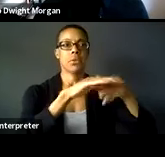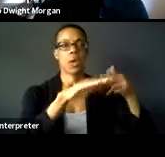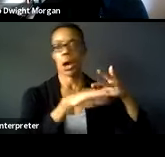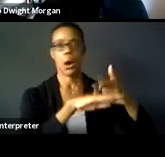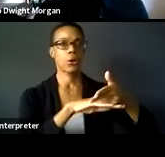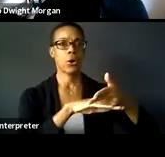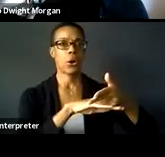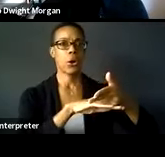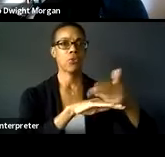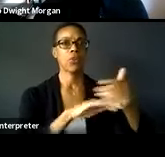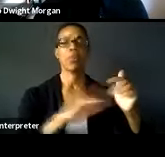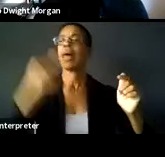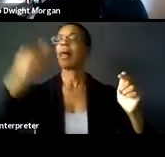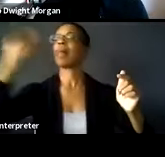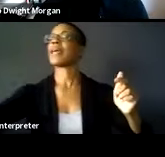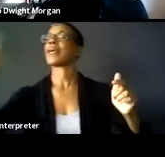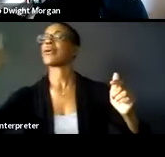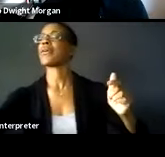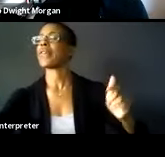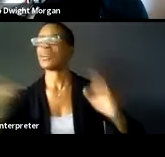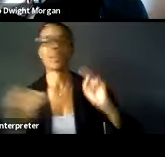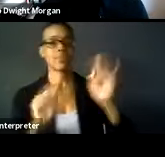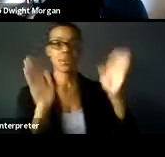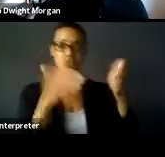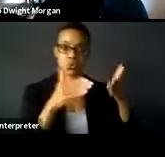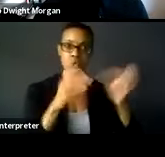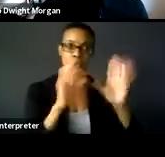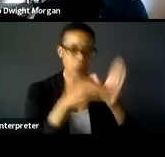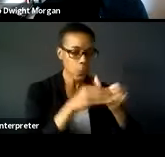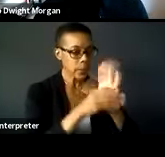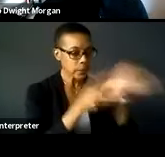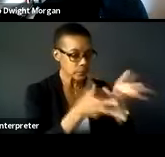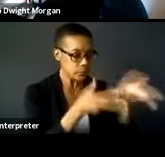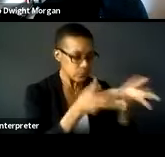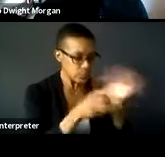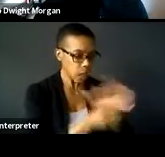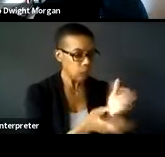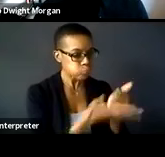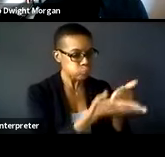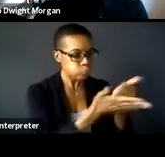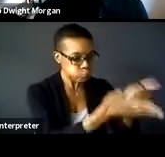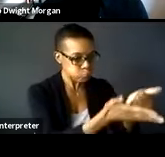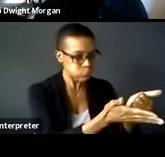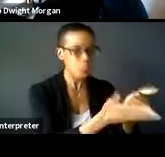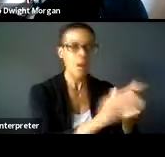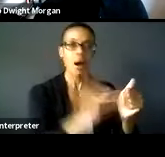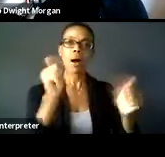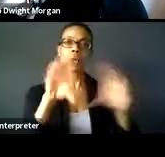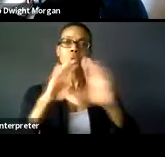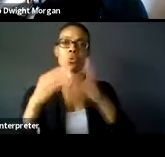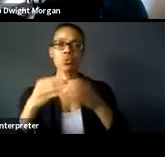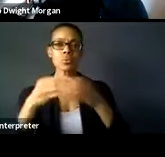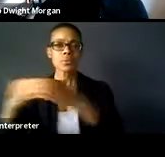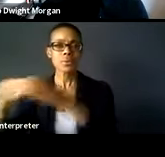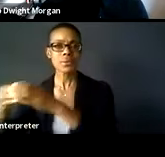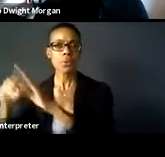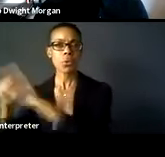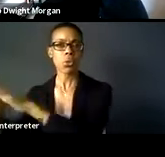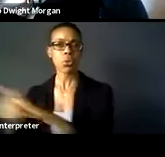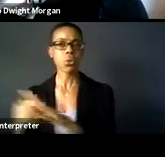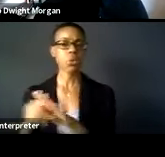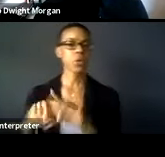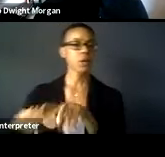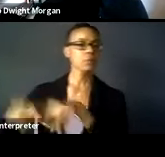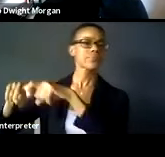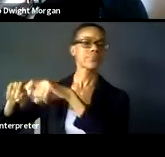for the other marginalized group later. And not seeing how things are interconnected in terms